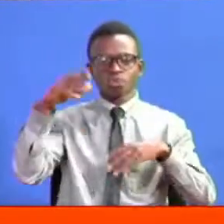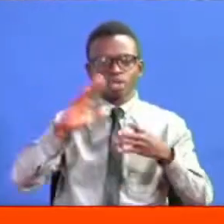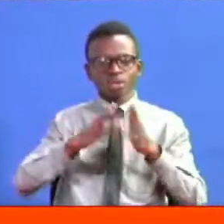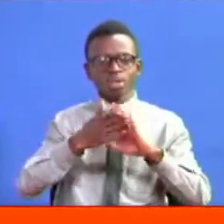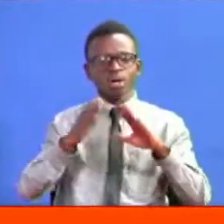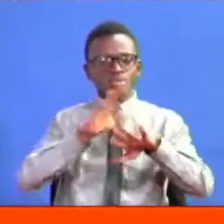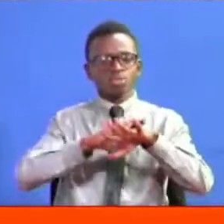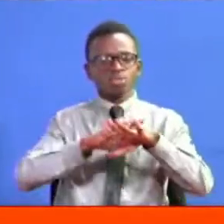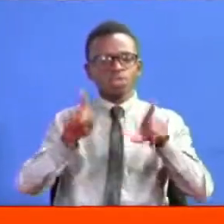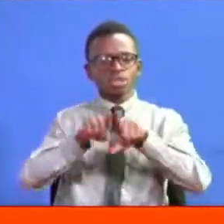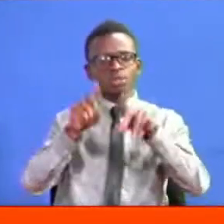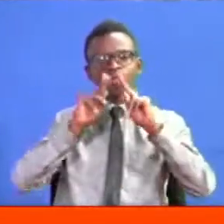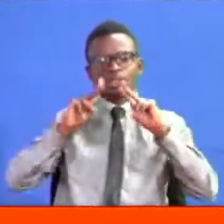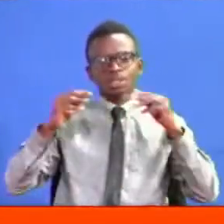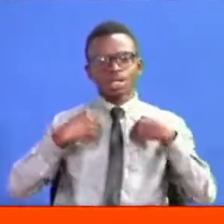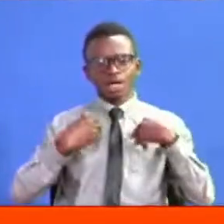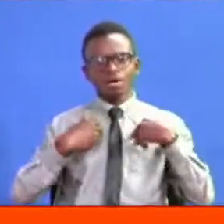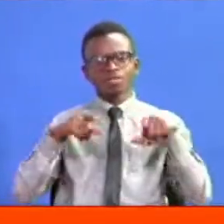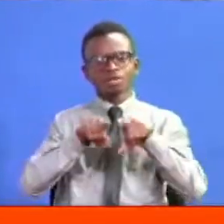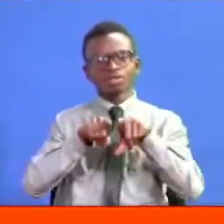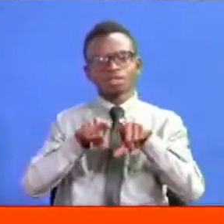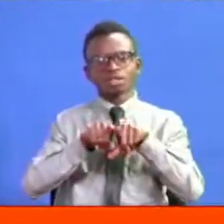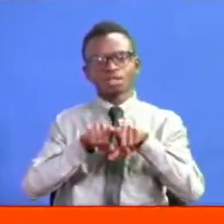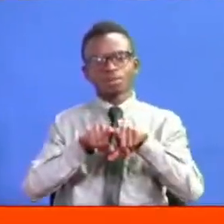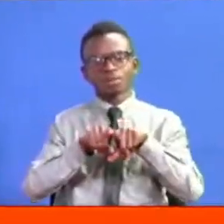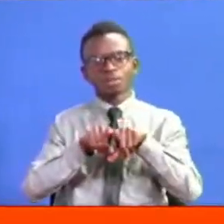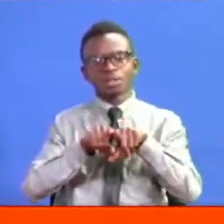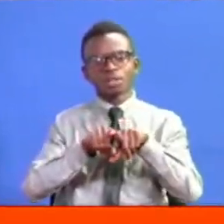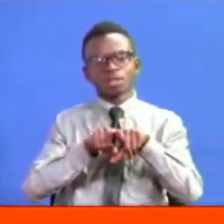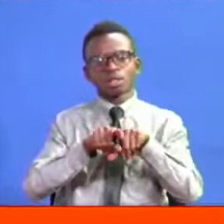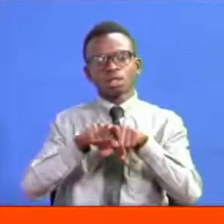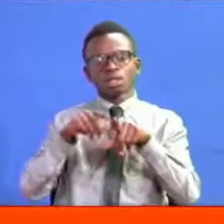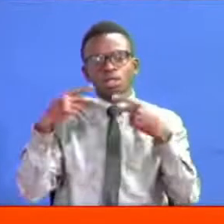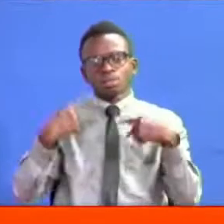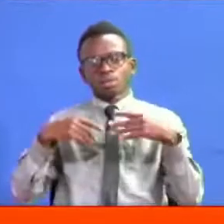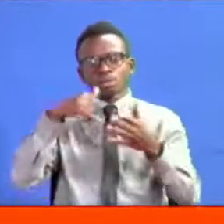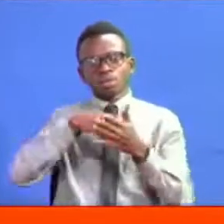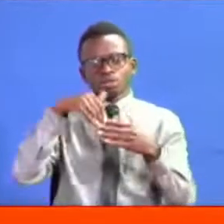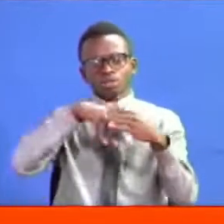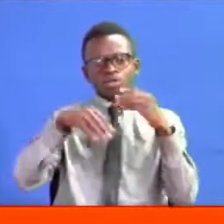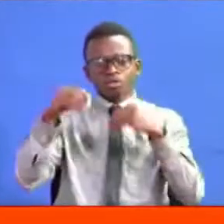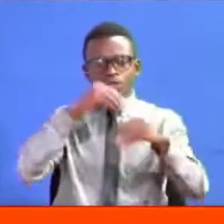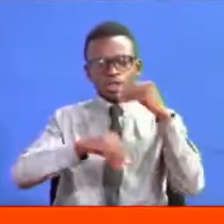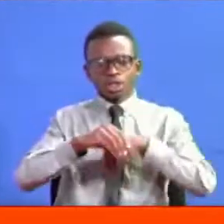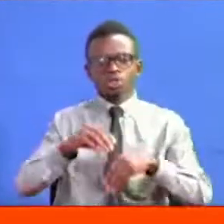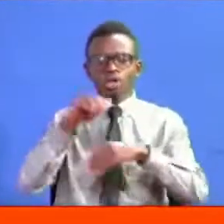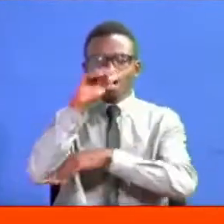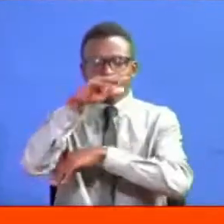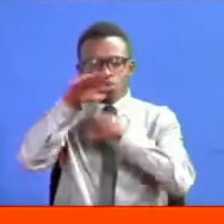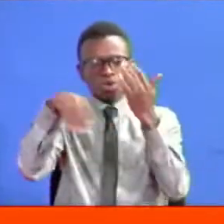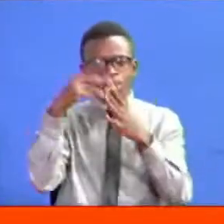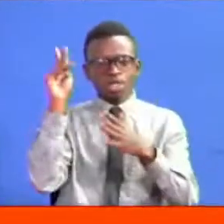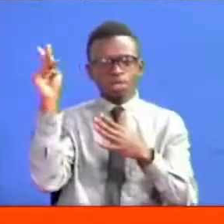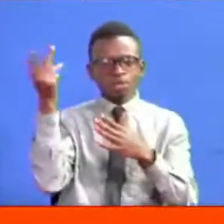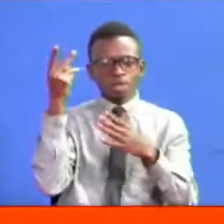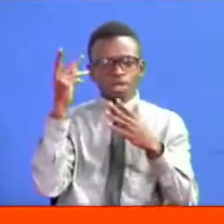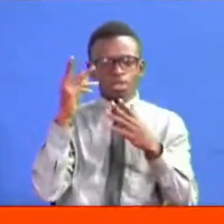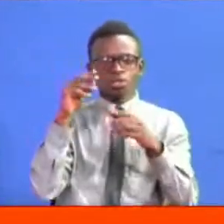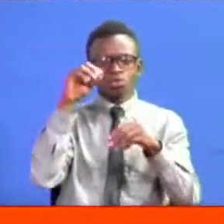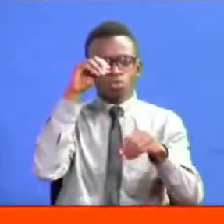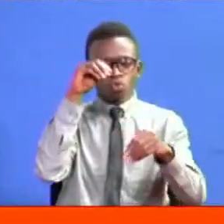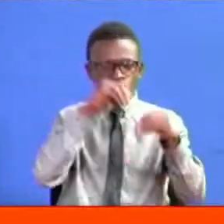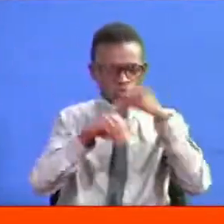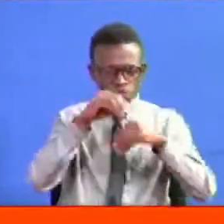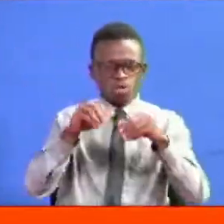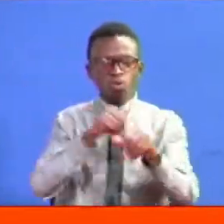and peaceful, even as various gatekeepers of the polls issue a clarion call to all citizens to vote not only peacefully